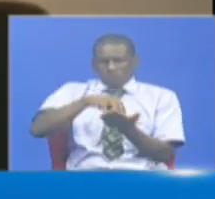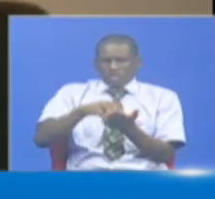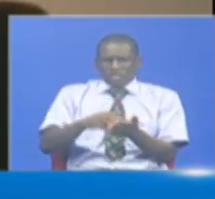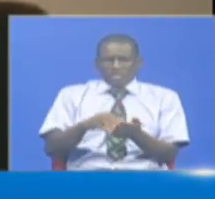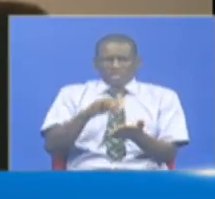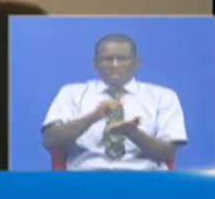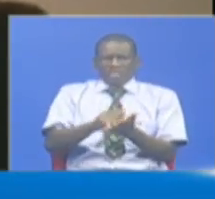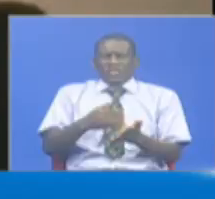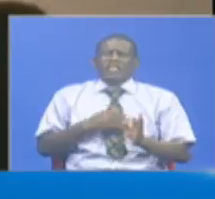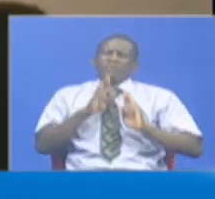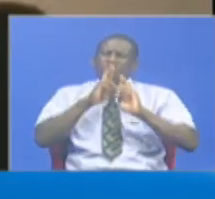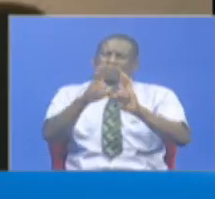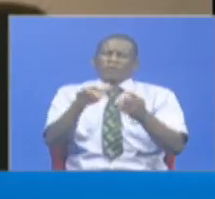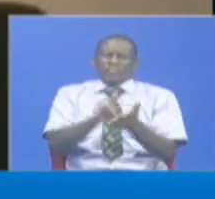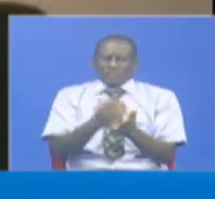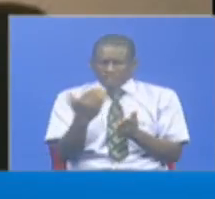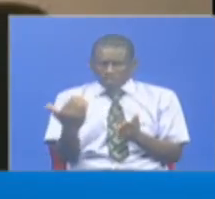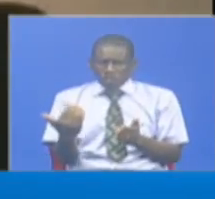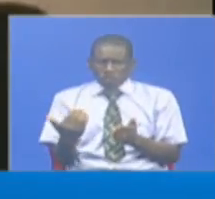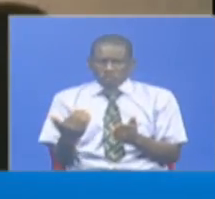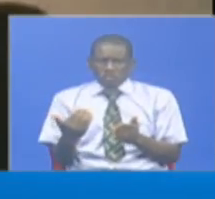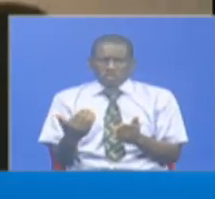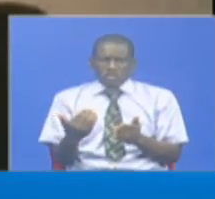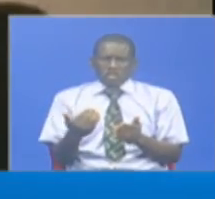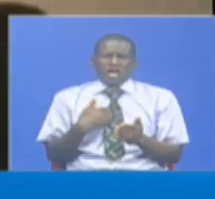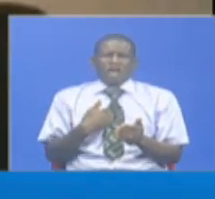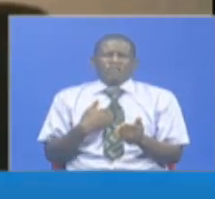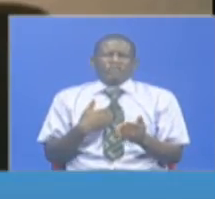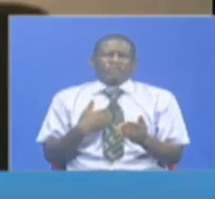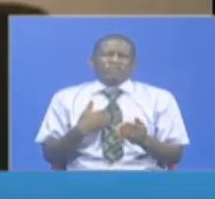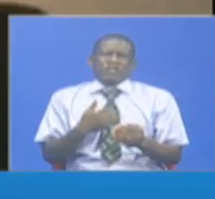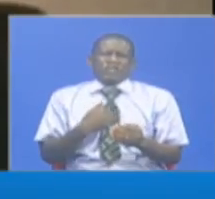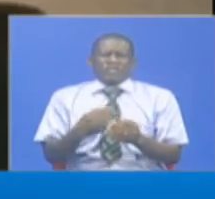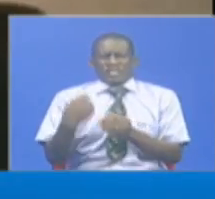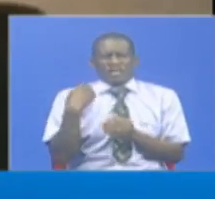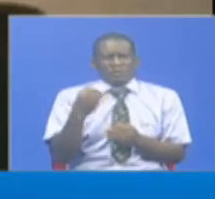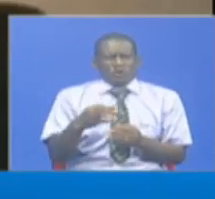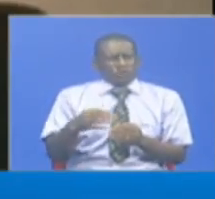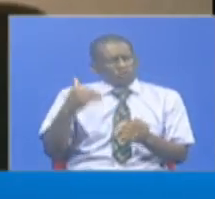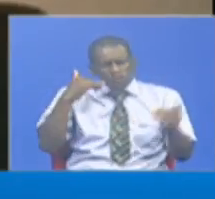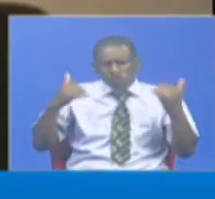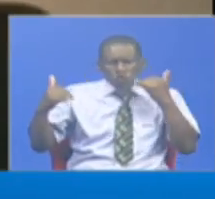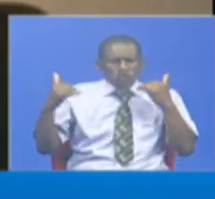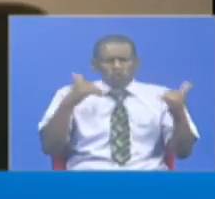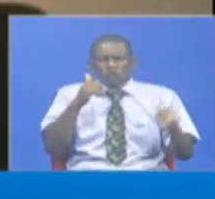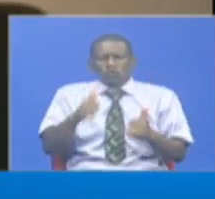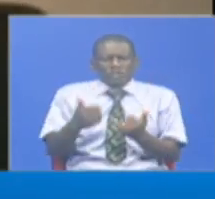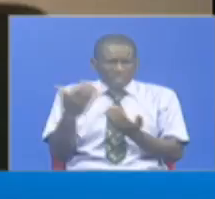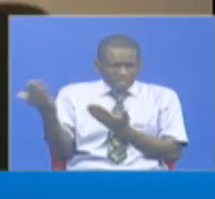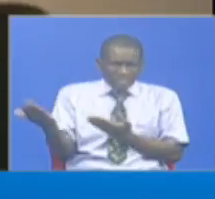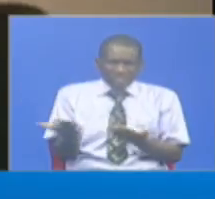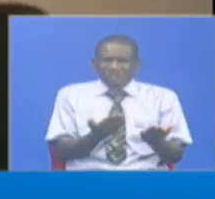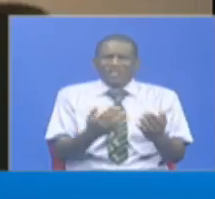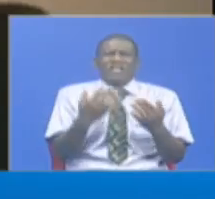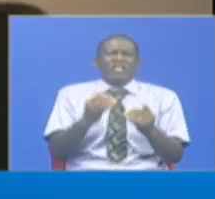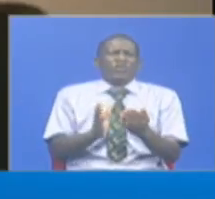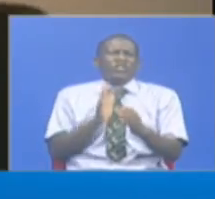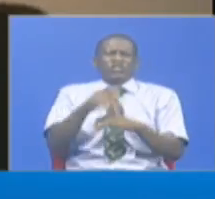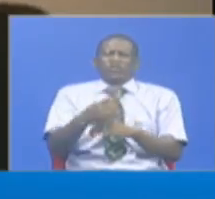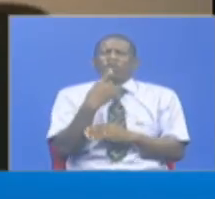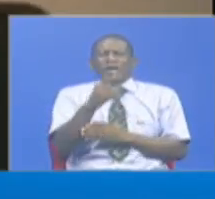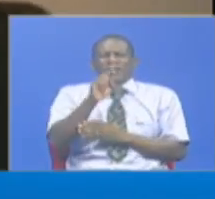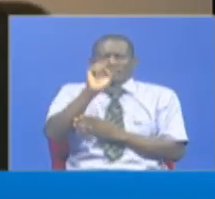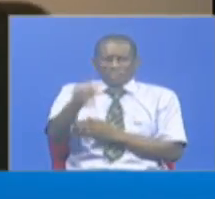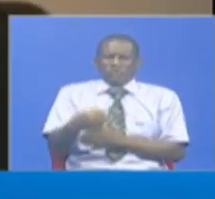been reported by the child helpline 116, or the number of calls that they are receiving, are now over 100,000